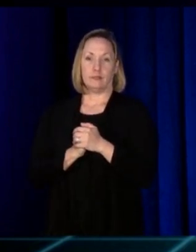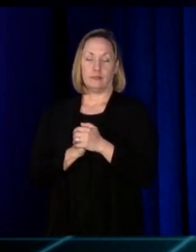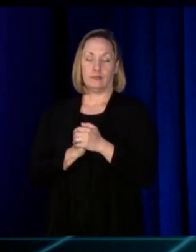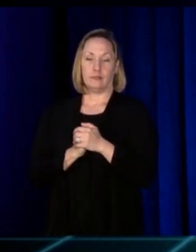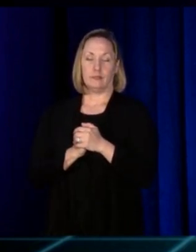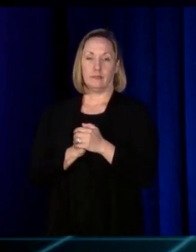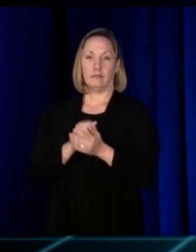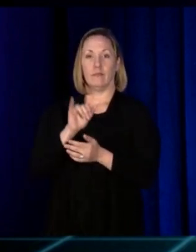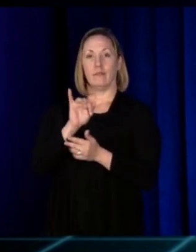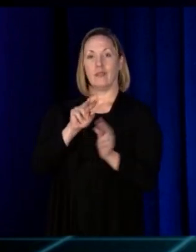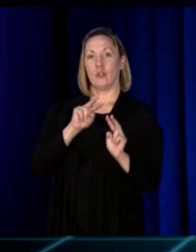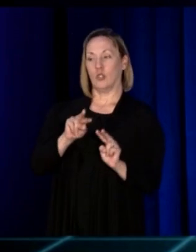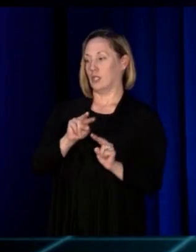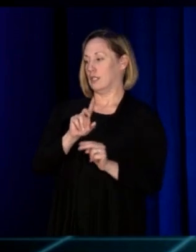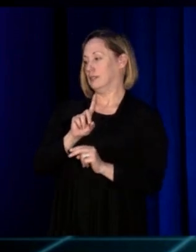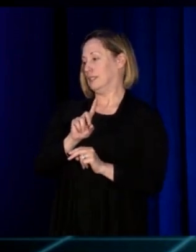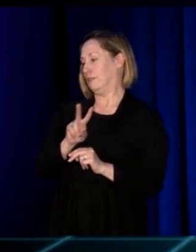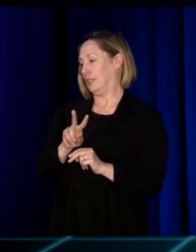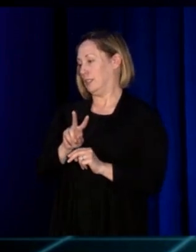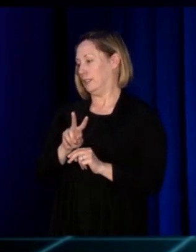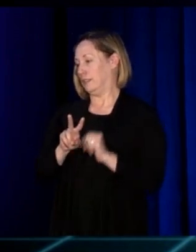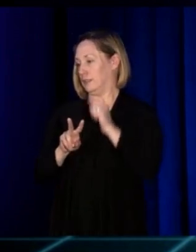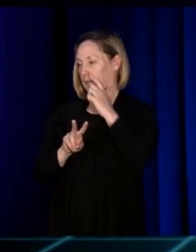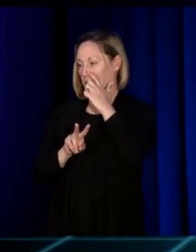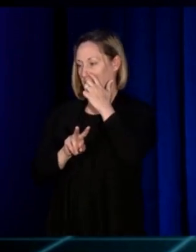if you look at DB, something like